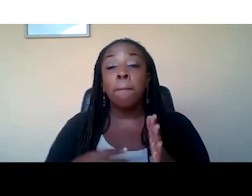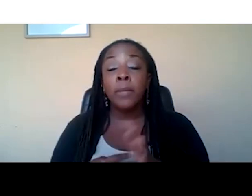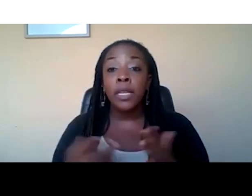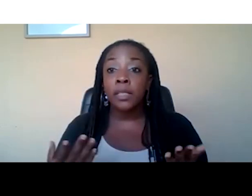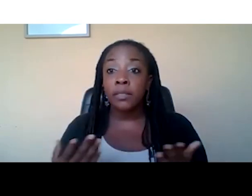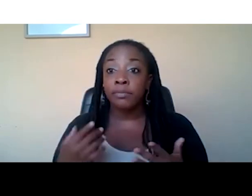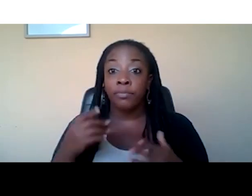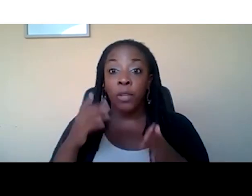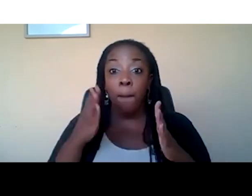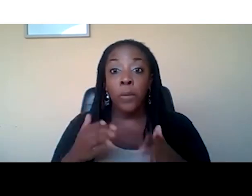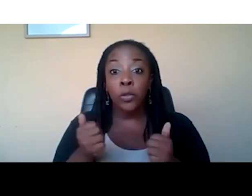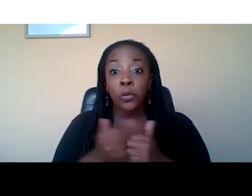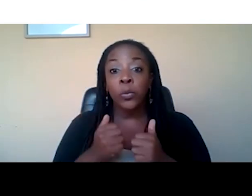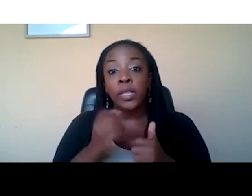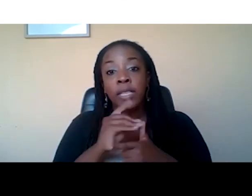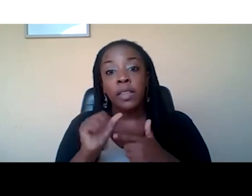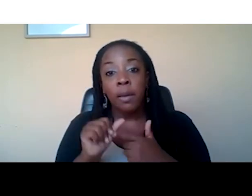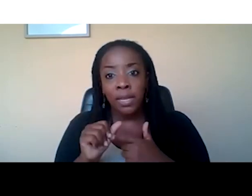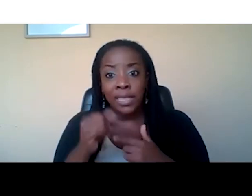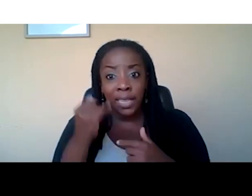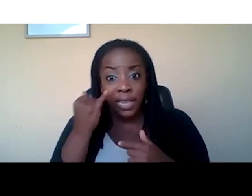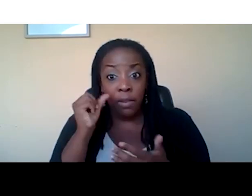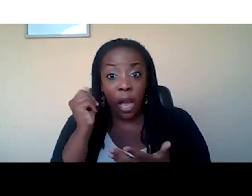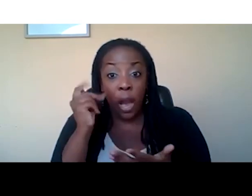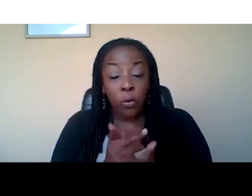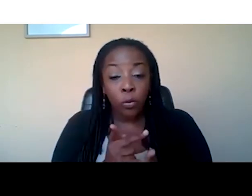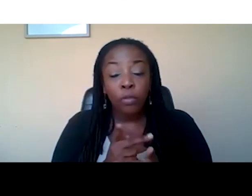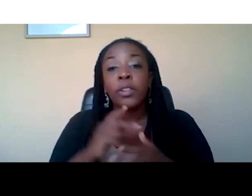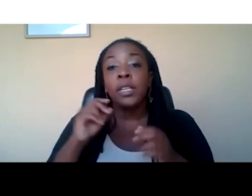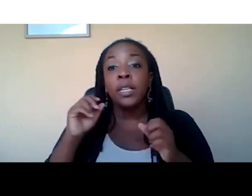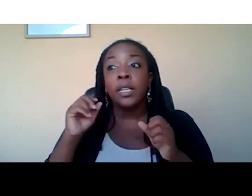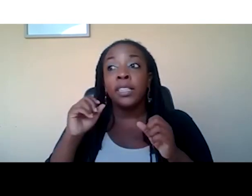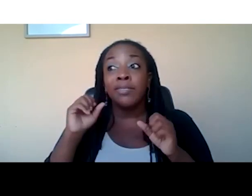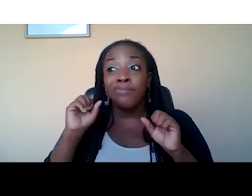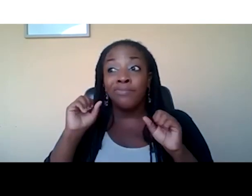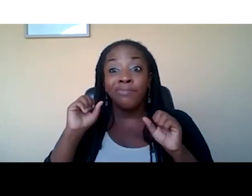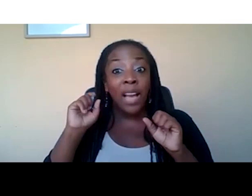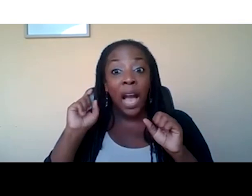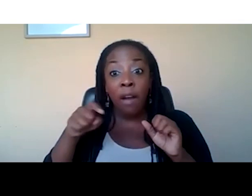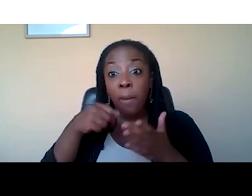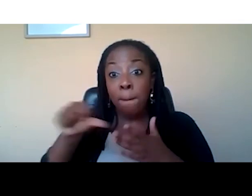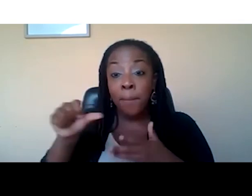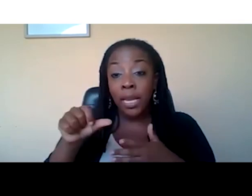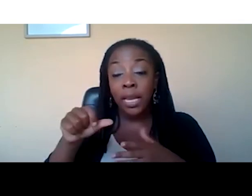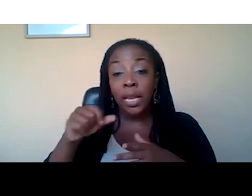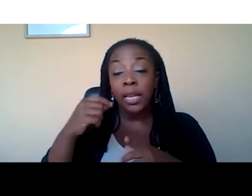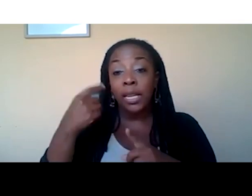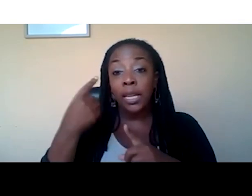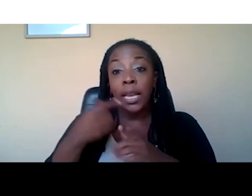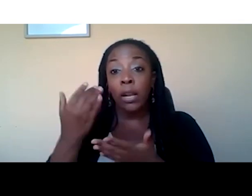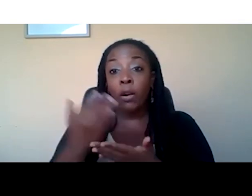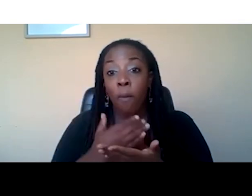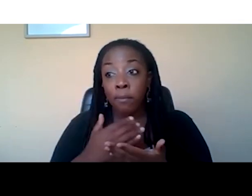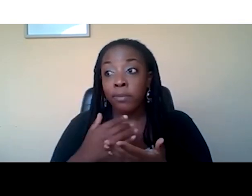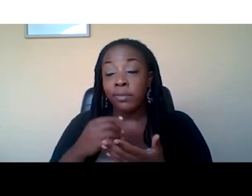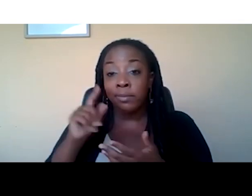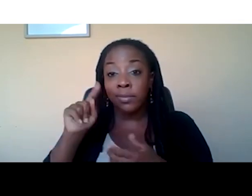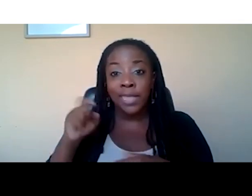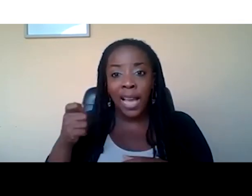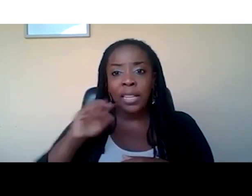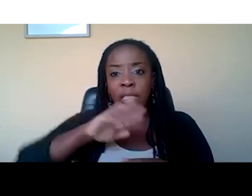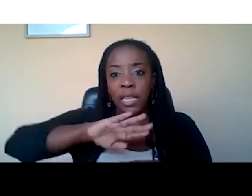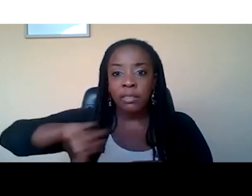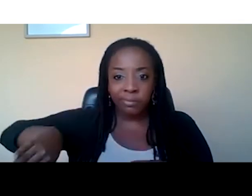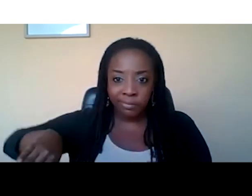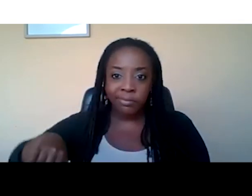approved by the Ministry of Health can access income tax exemption once they are employed and they're earning a salary over